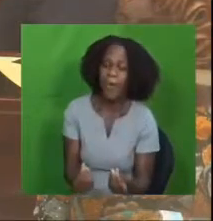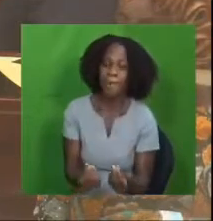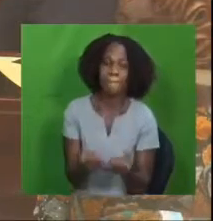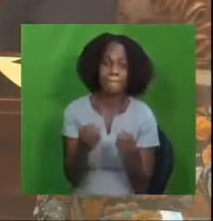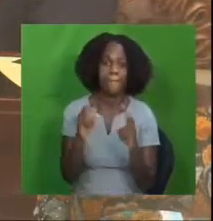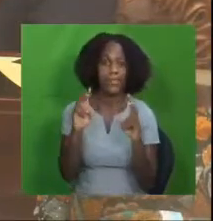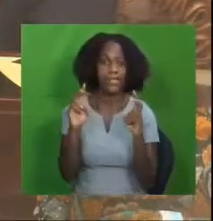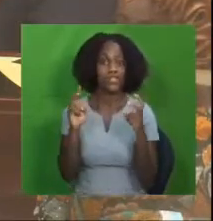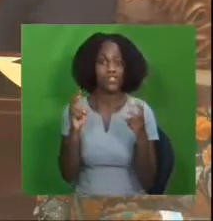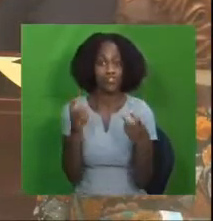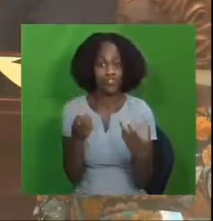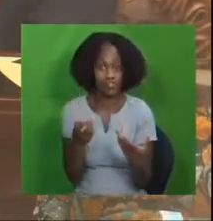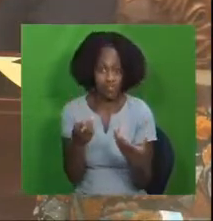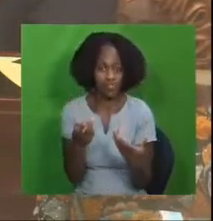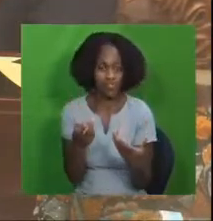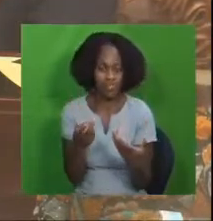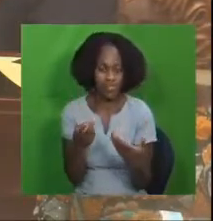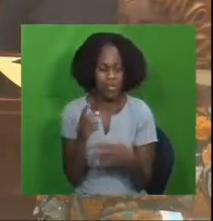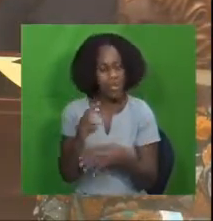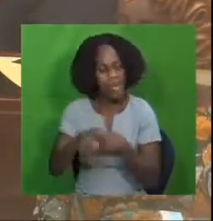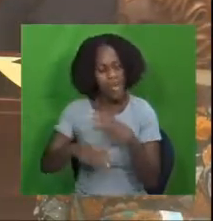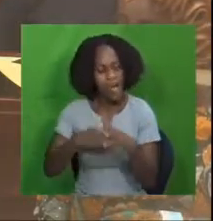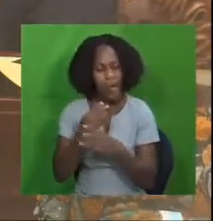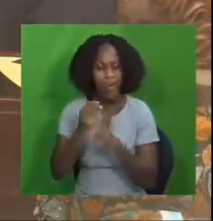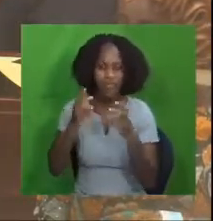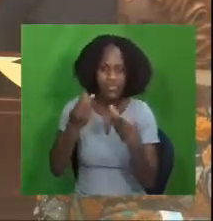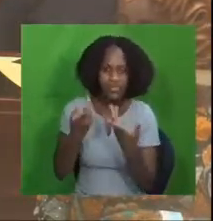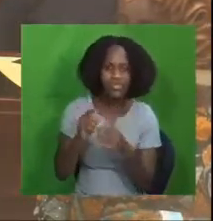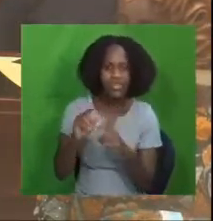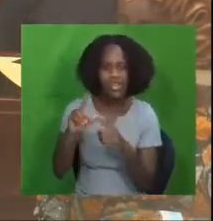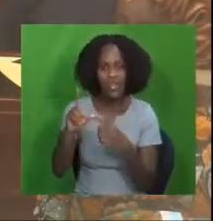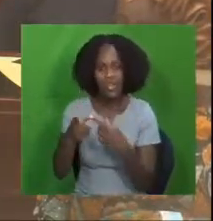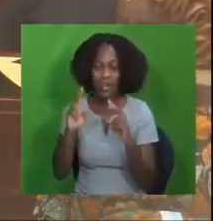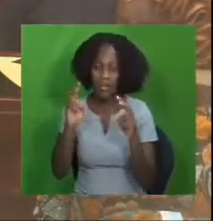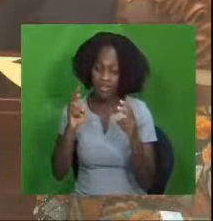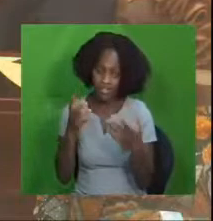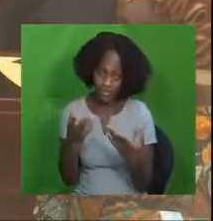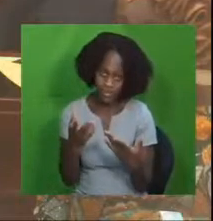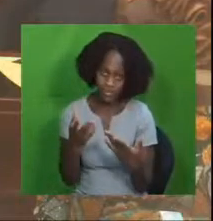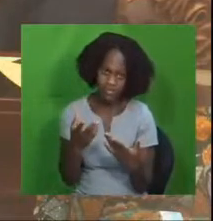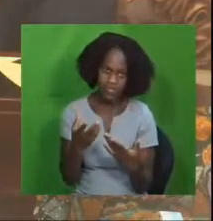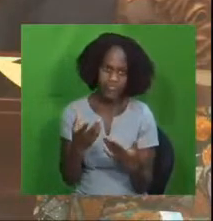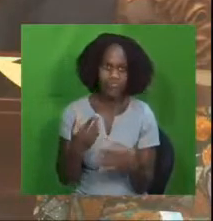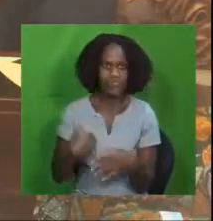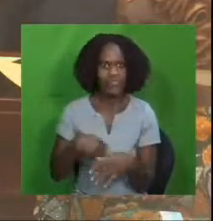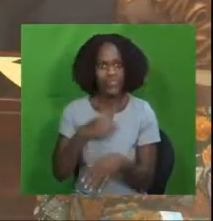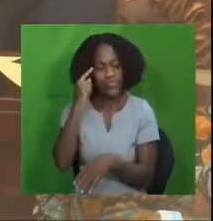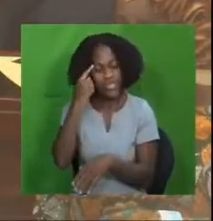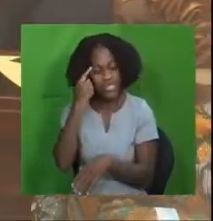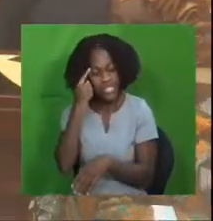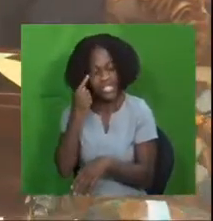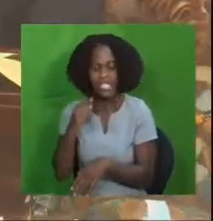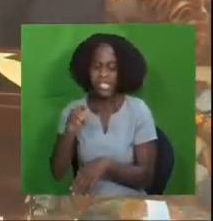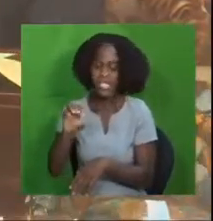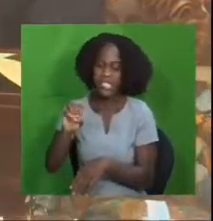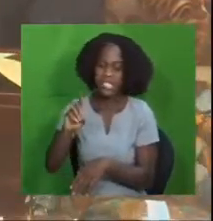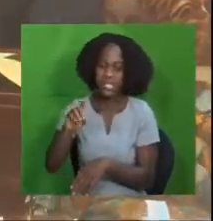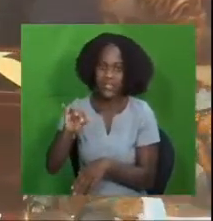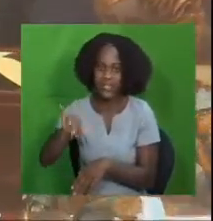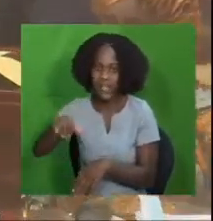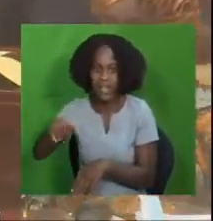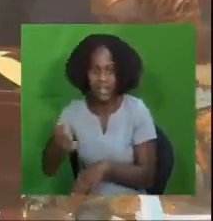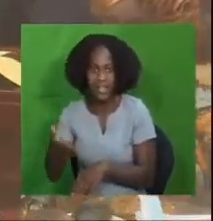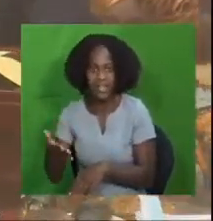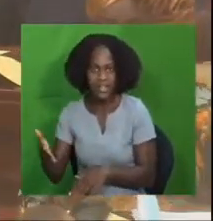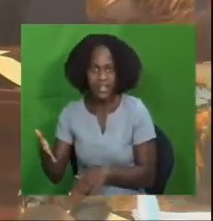as a result of the global crisis and domestic issues as well. We are looking at this tax, among other things, will help us,